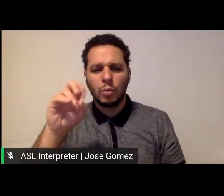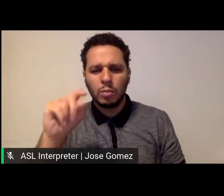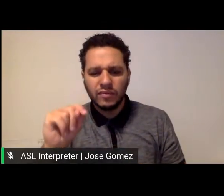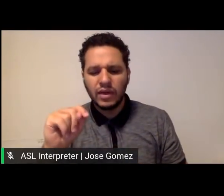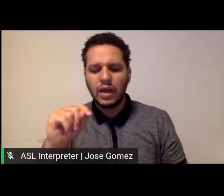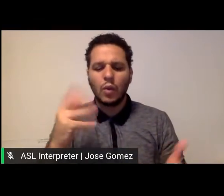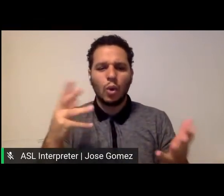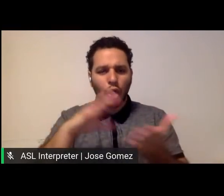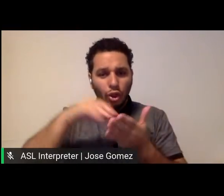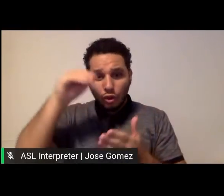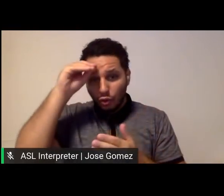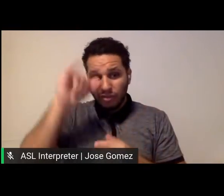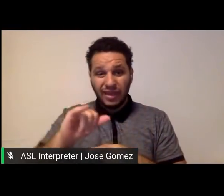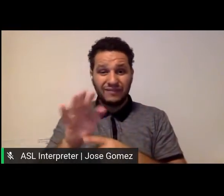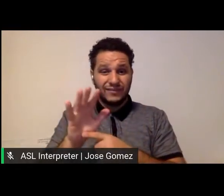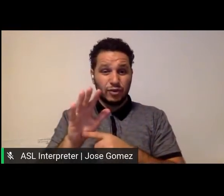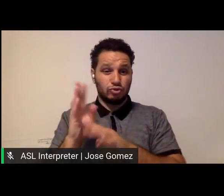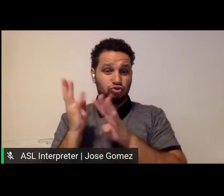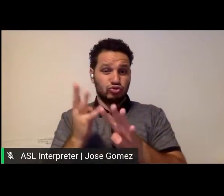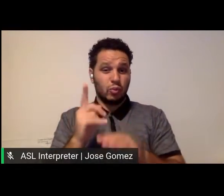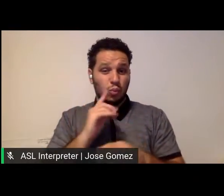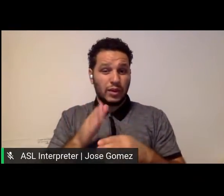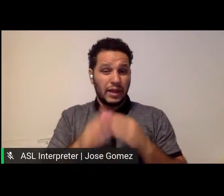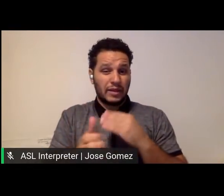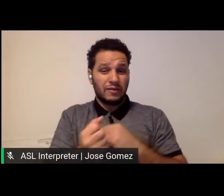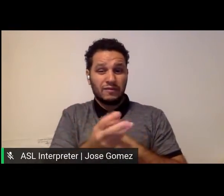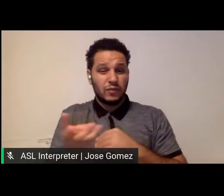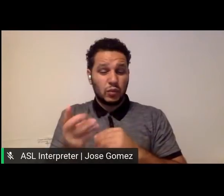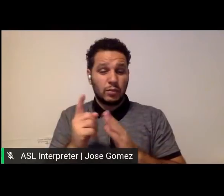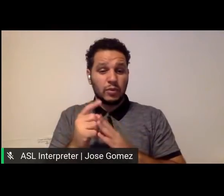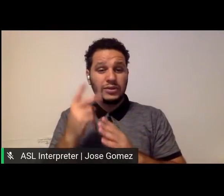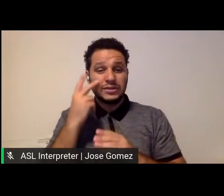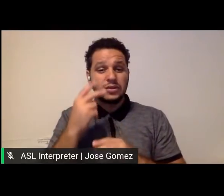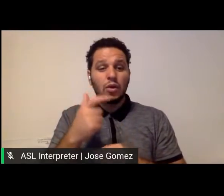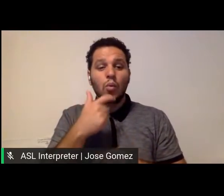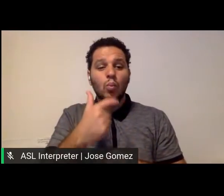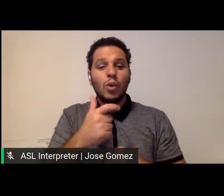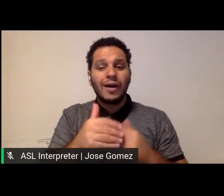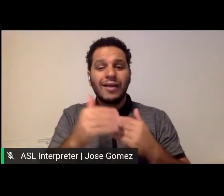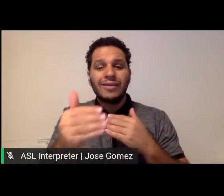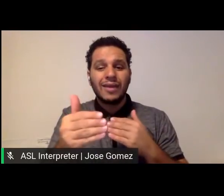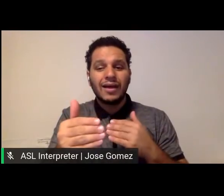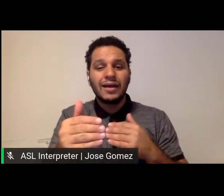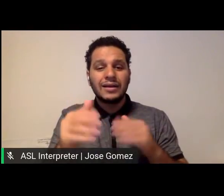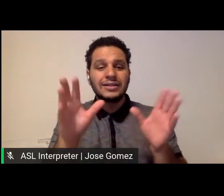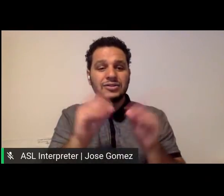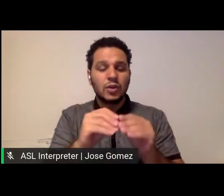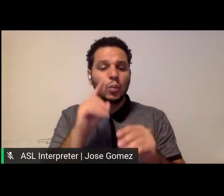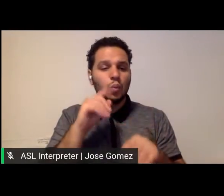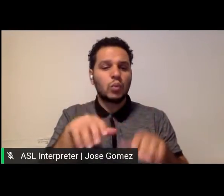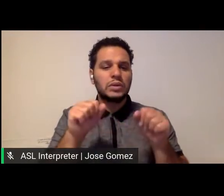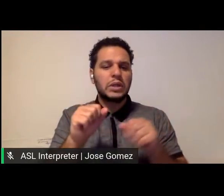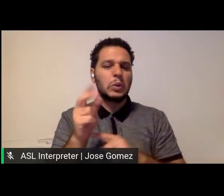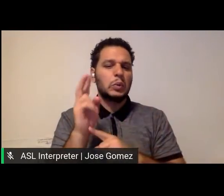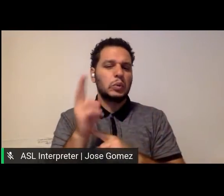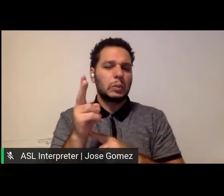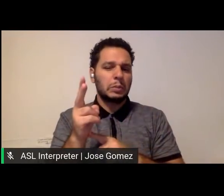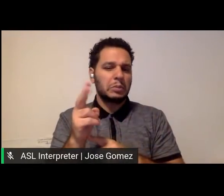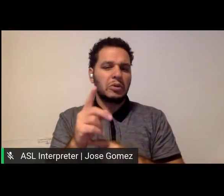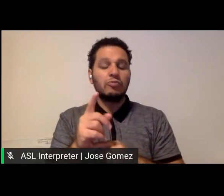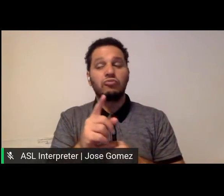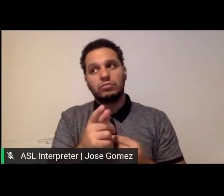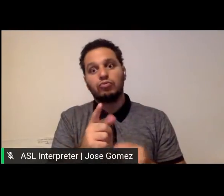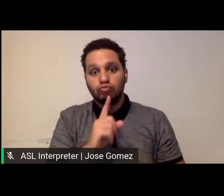video stream will end in a few minutes, so please click the Watch Next Session button below, and we'll take a few minutes, really a few